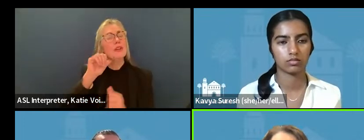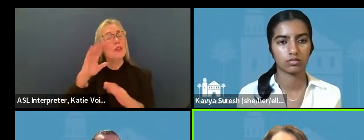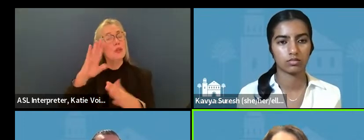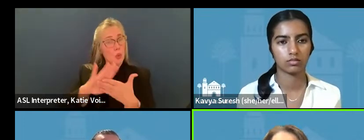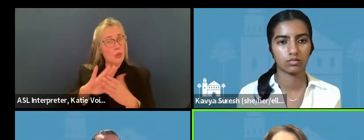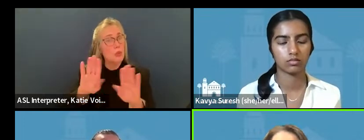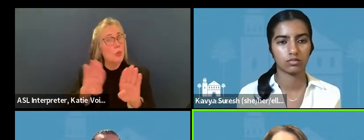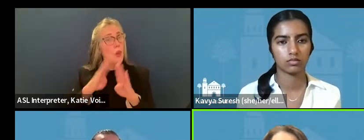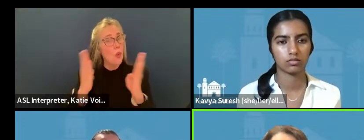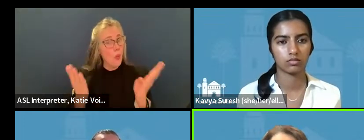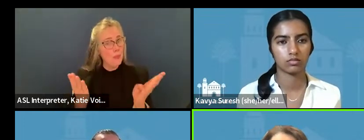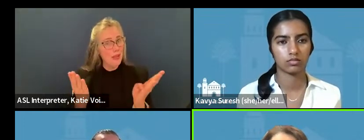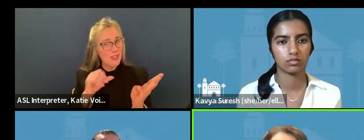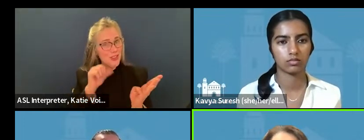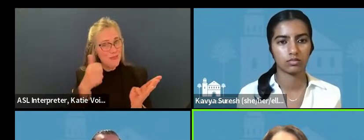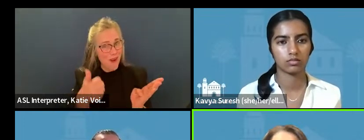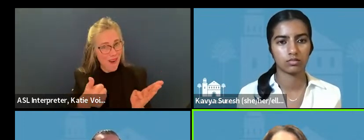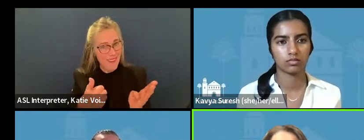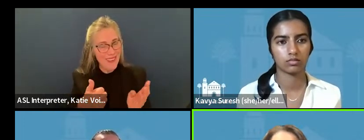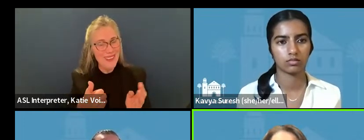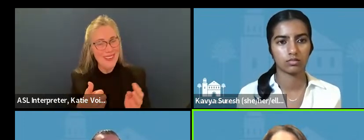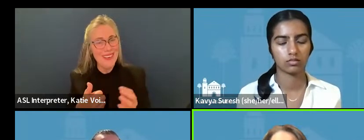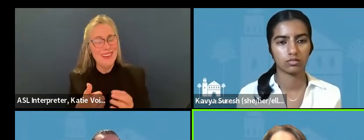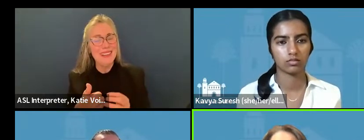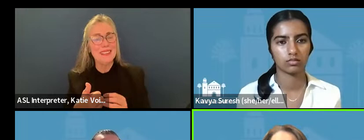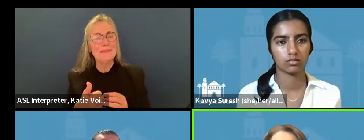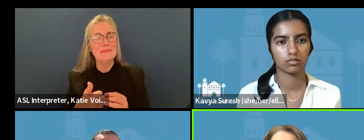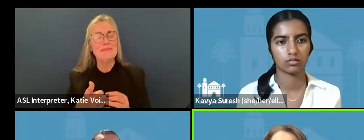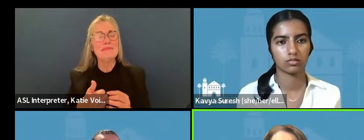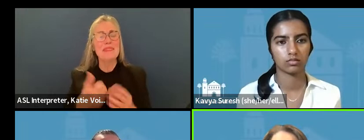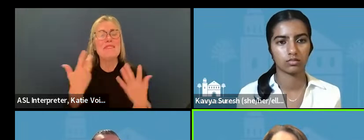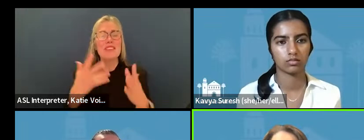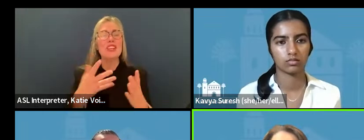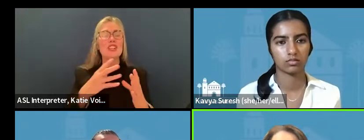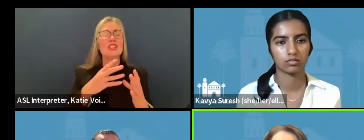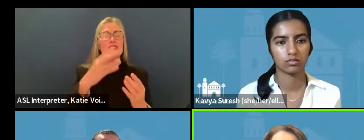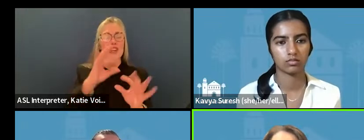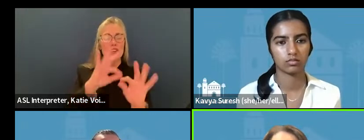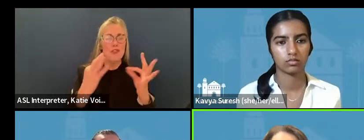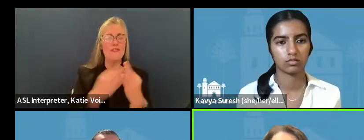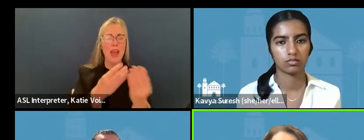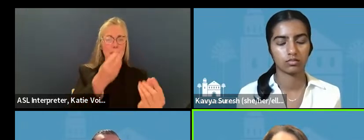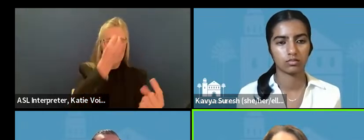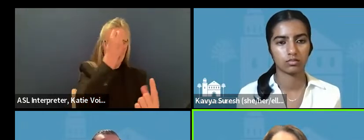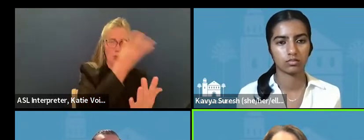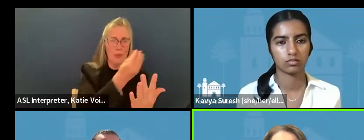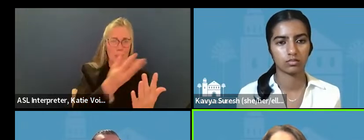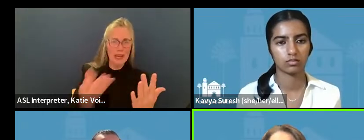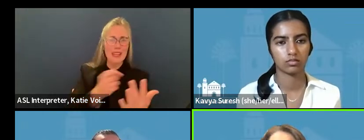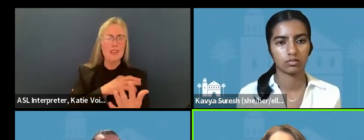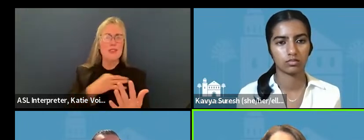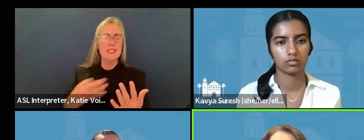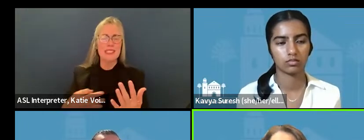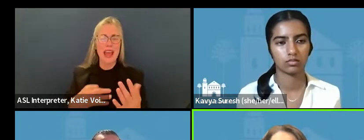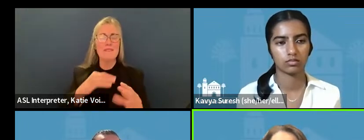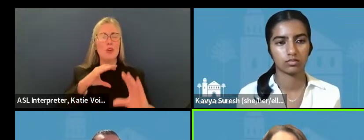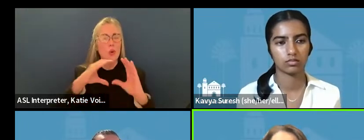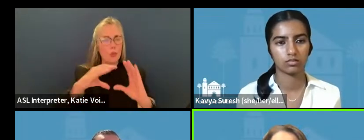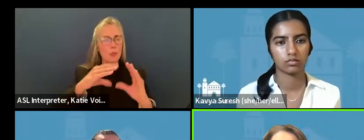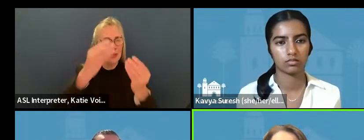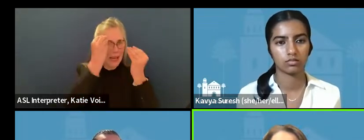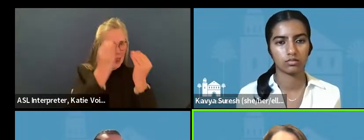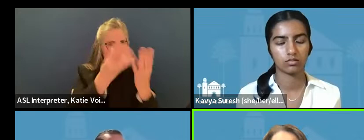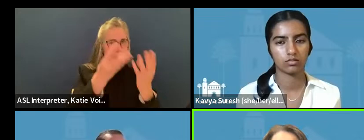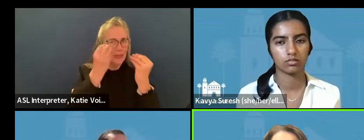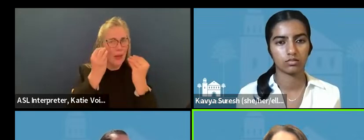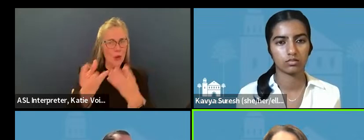schools tomorrow. That has been communicated to all our families, to all our staff. We are continuing to